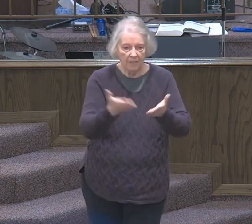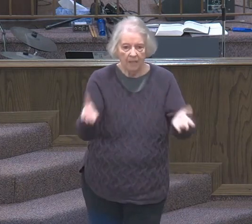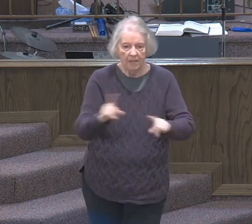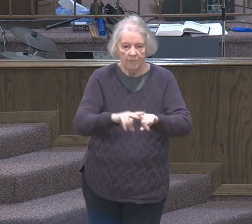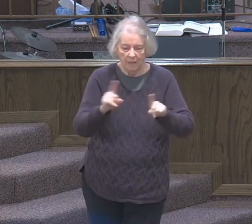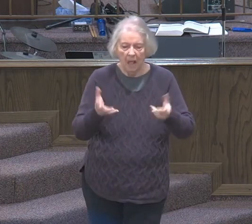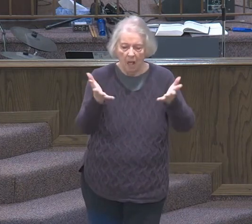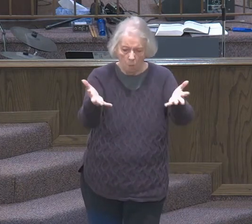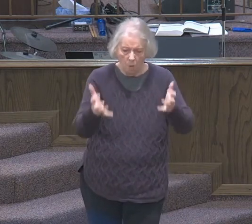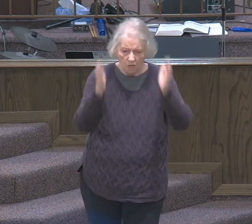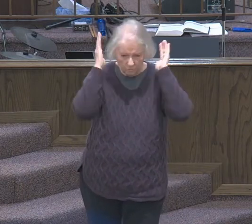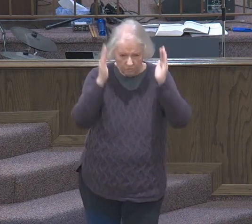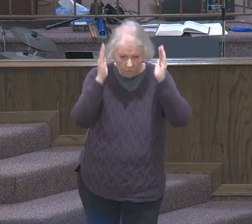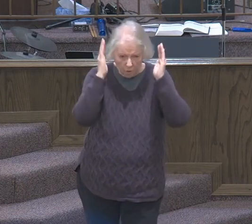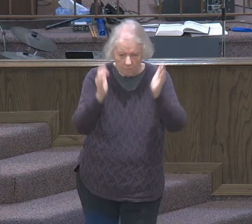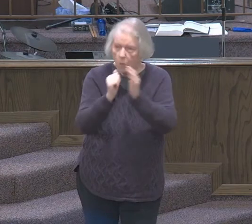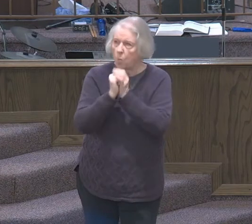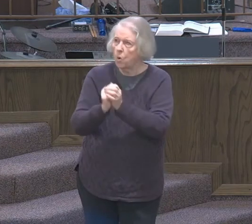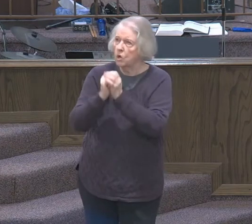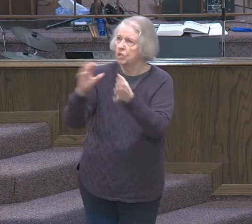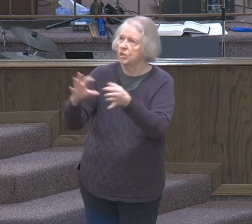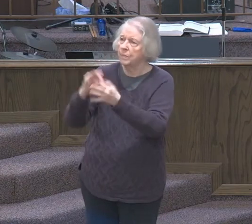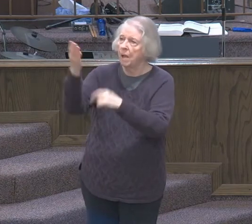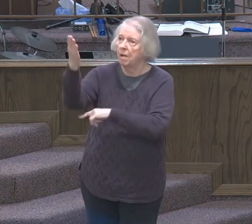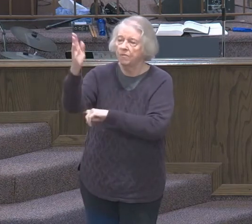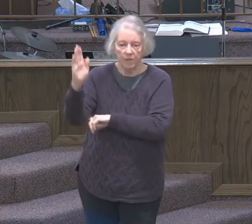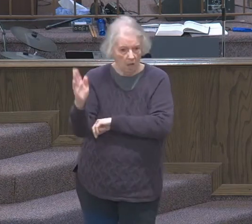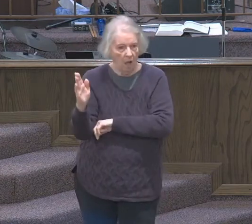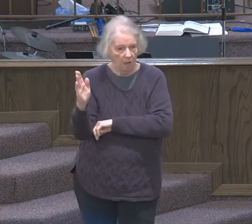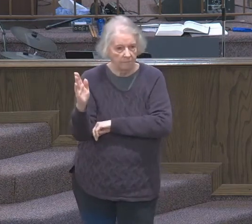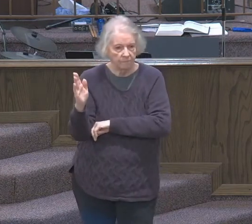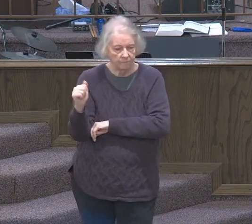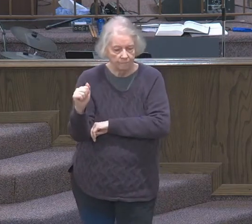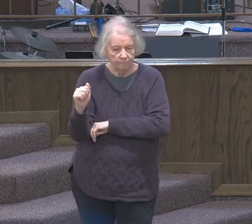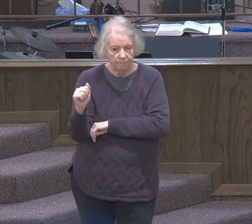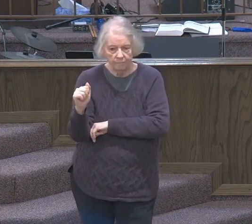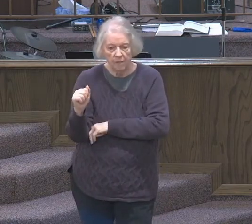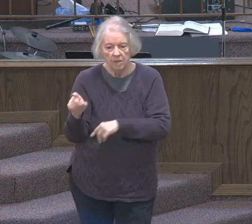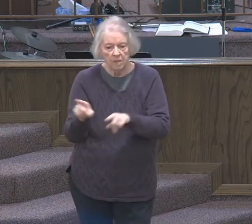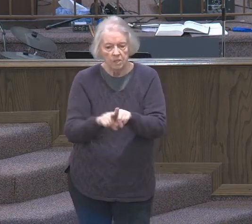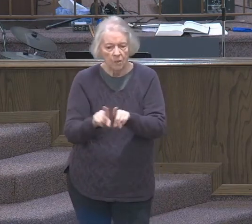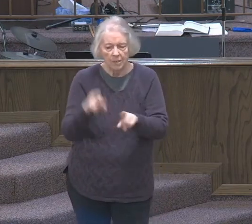worship of God from a biblical perspective. As we think about worship,